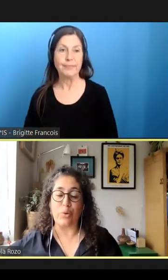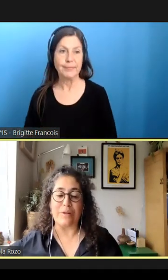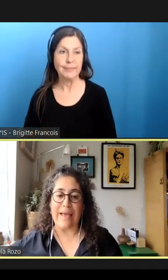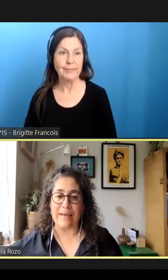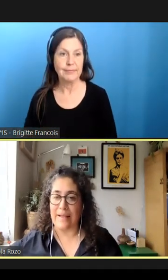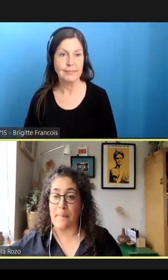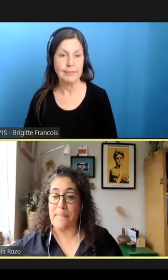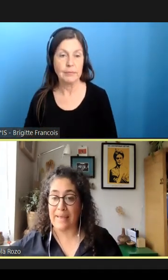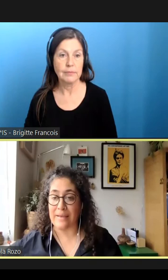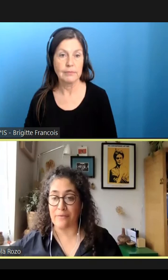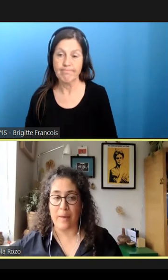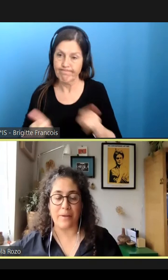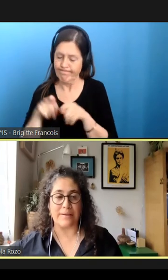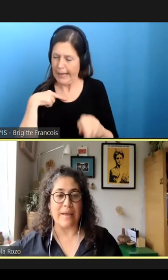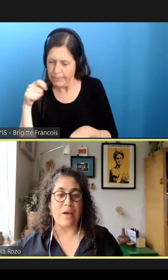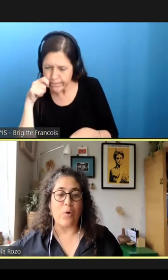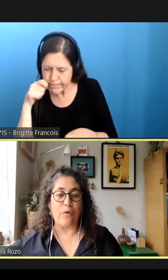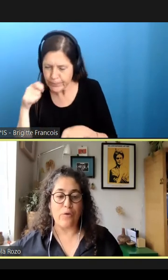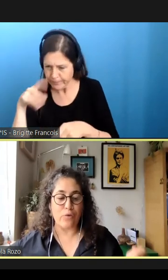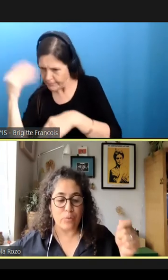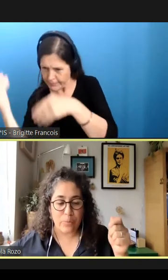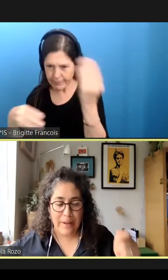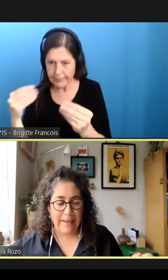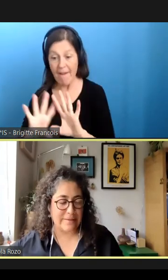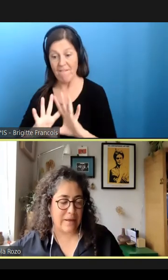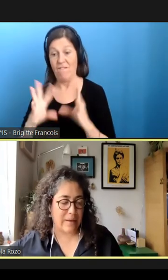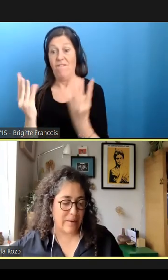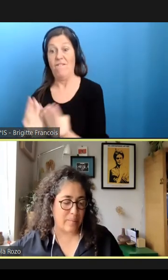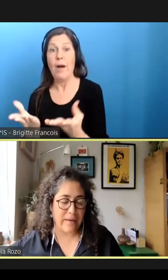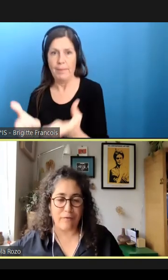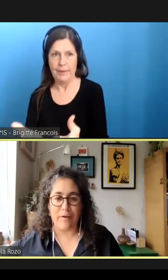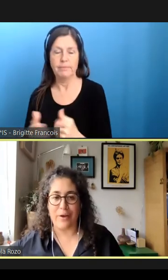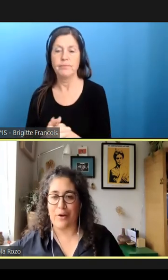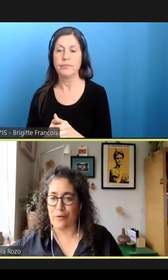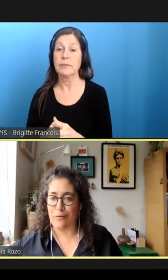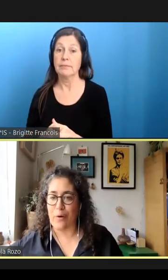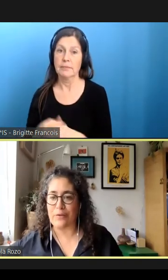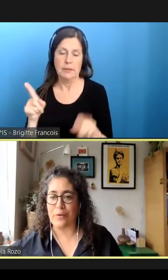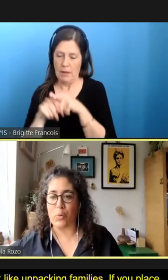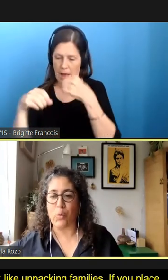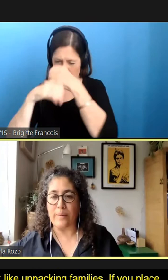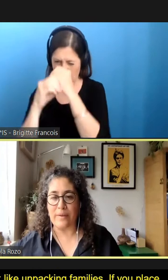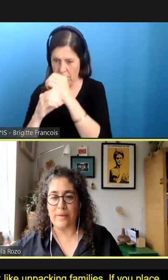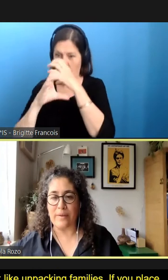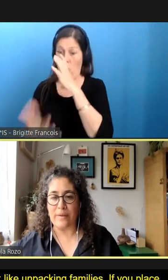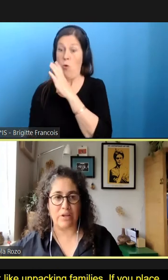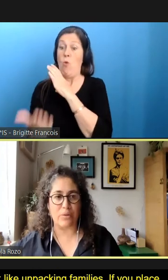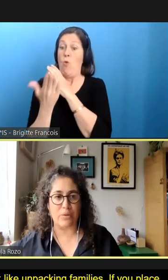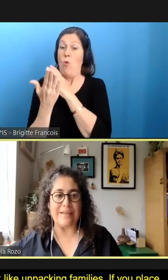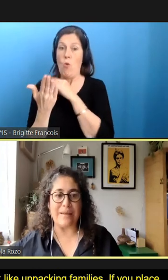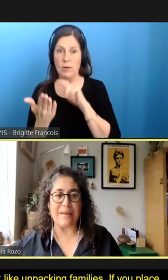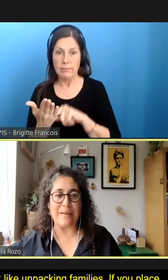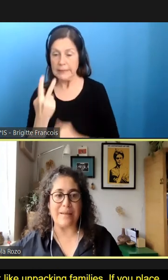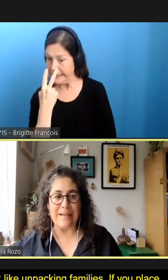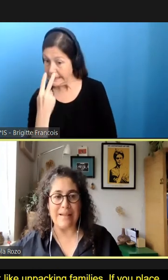could look like unpacking families. If you place a magnifier and focus on women especially,